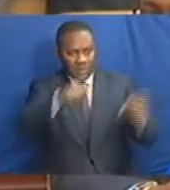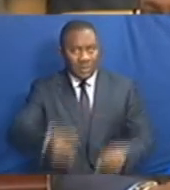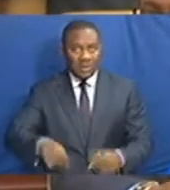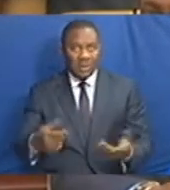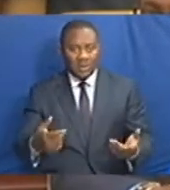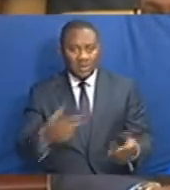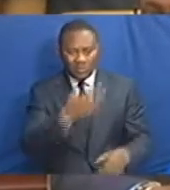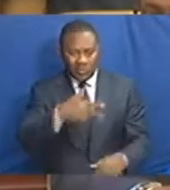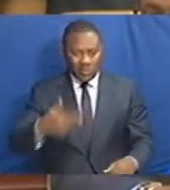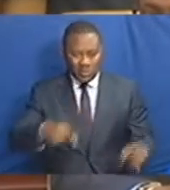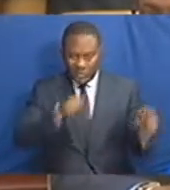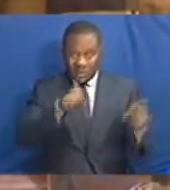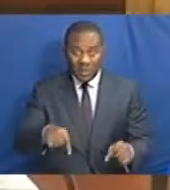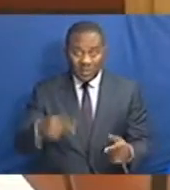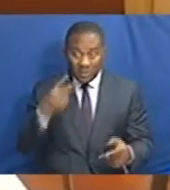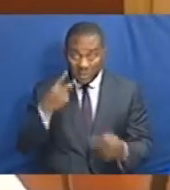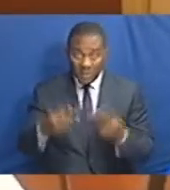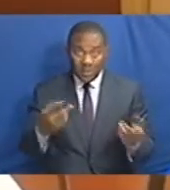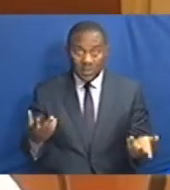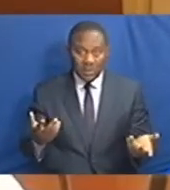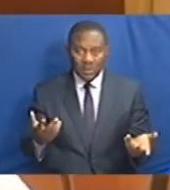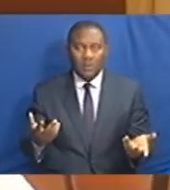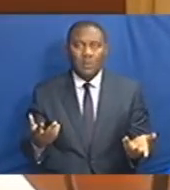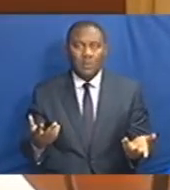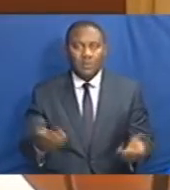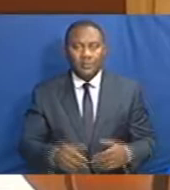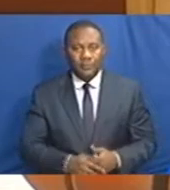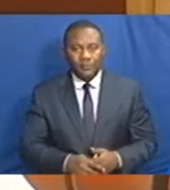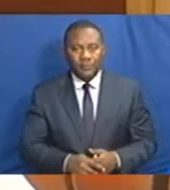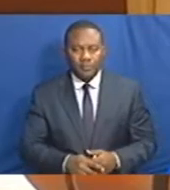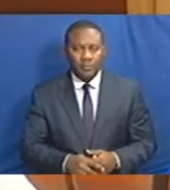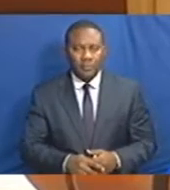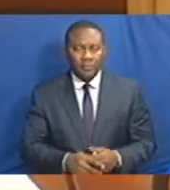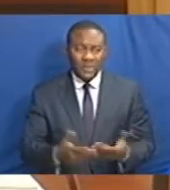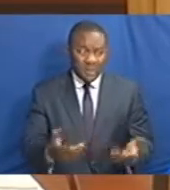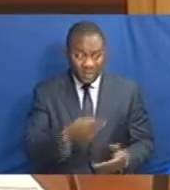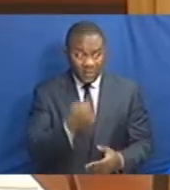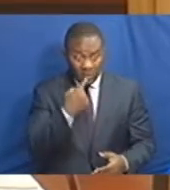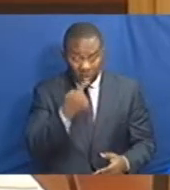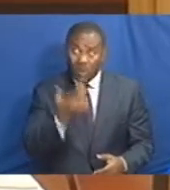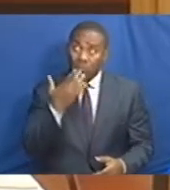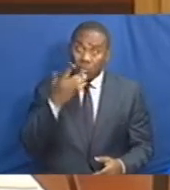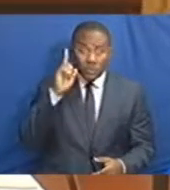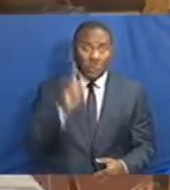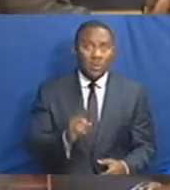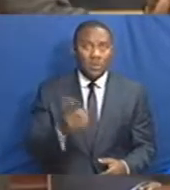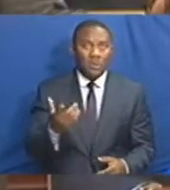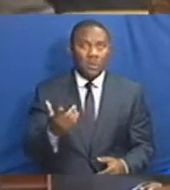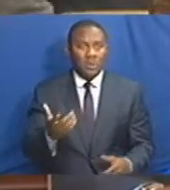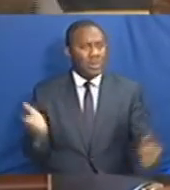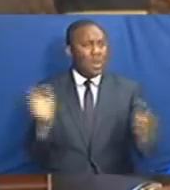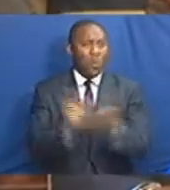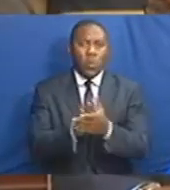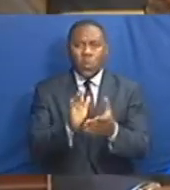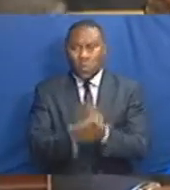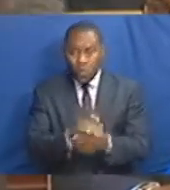from the other side. If they will tell the truth, they can look to heaven and tell the truth. They were singing praises of Ghana.